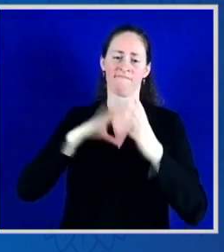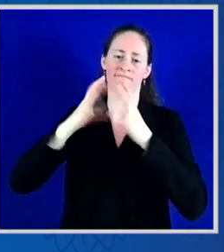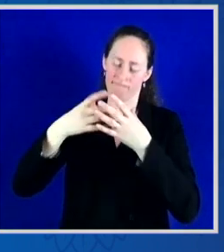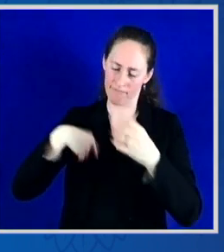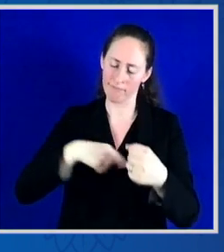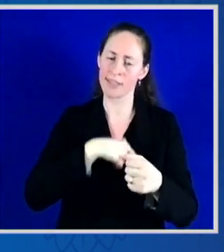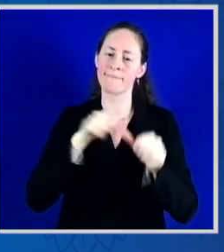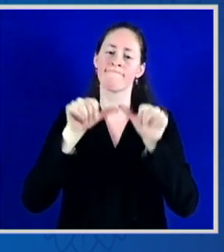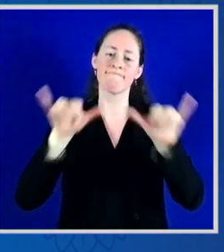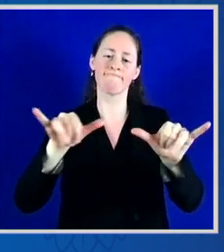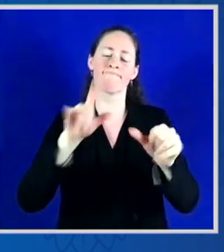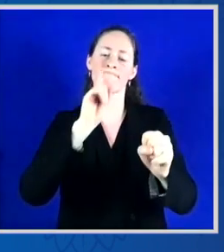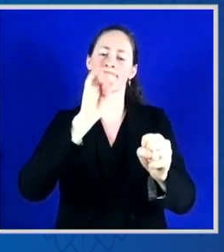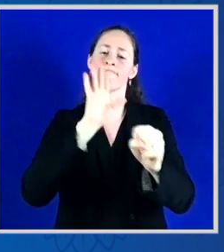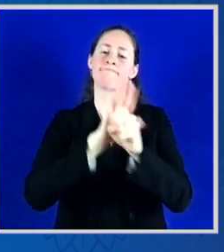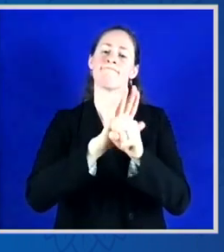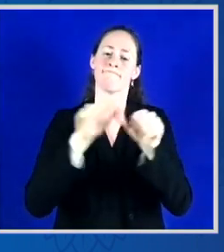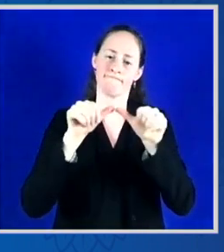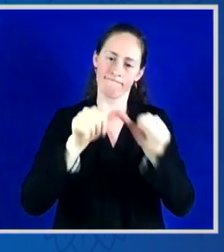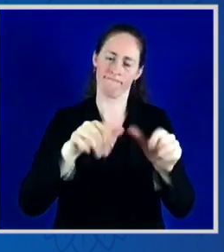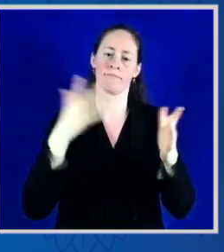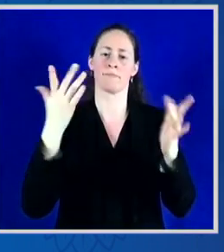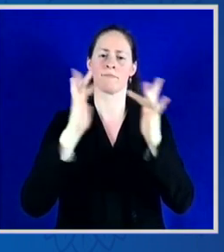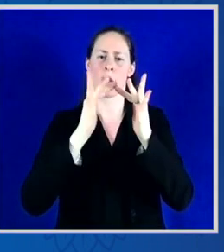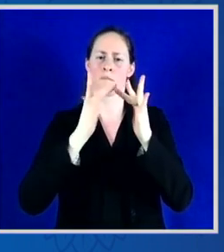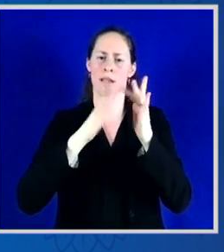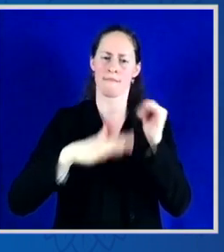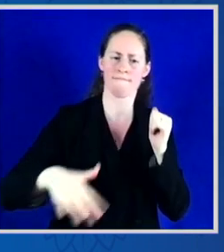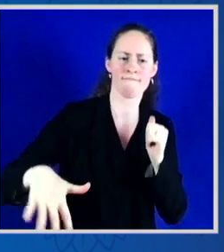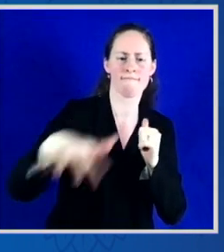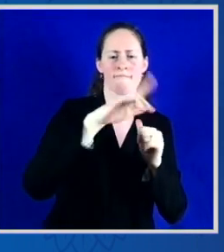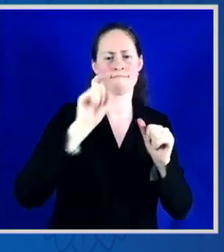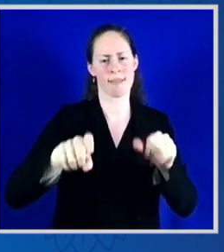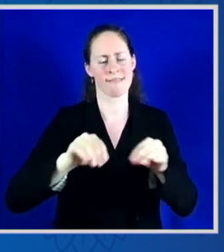to getting broadband across this nation.